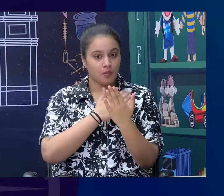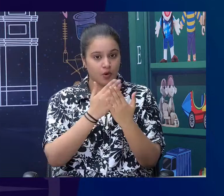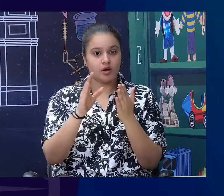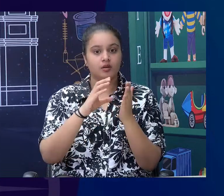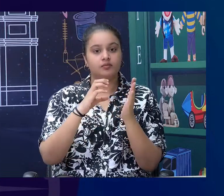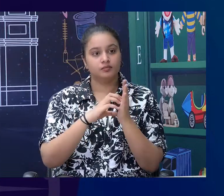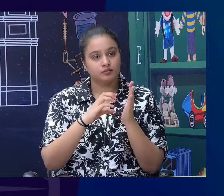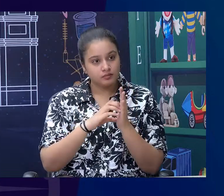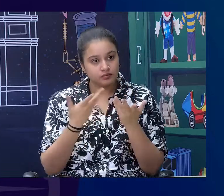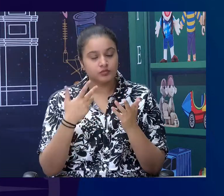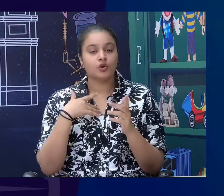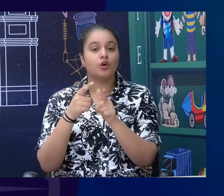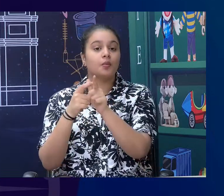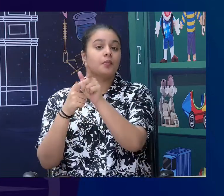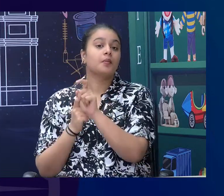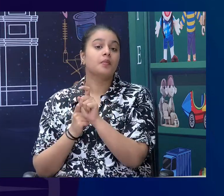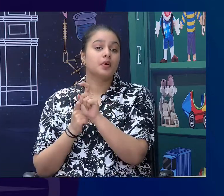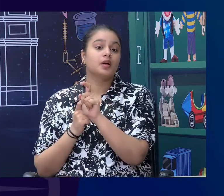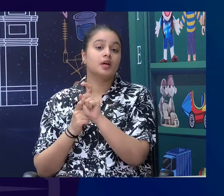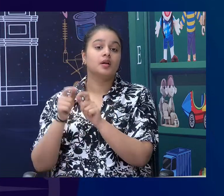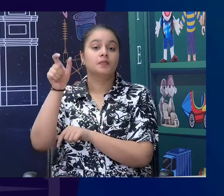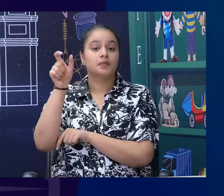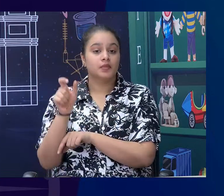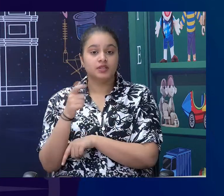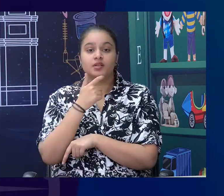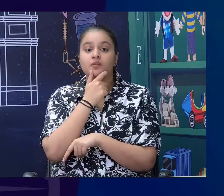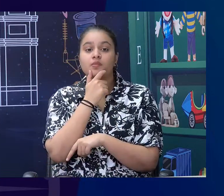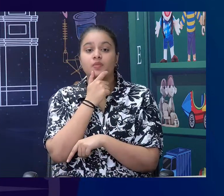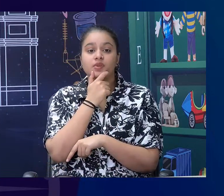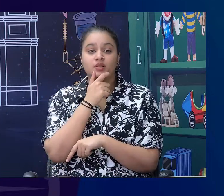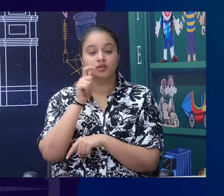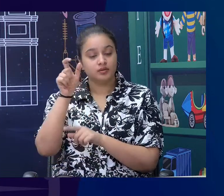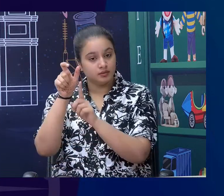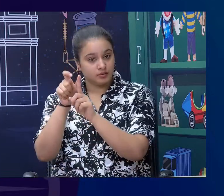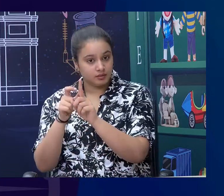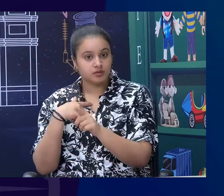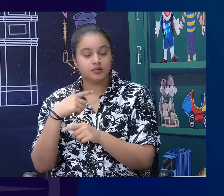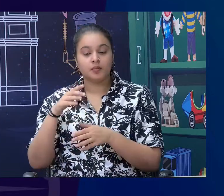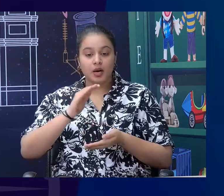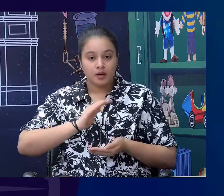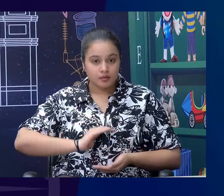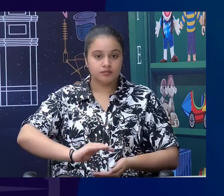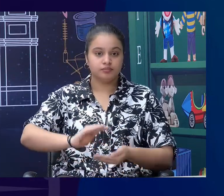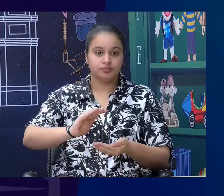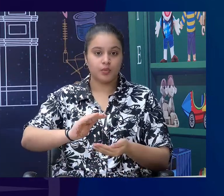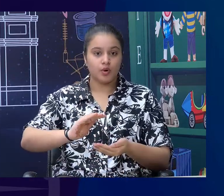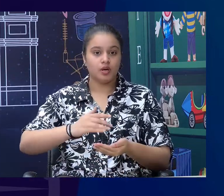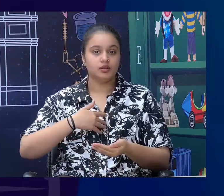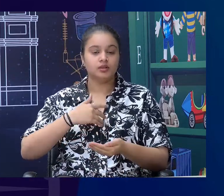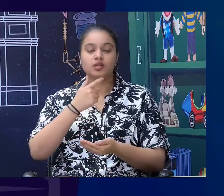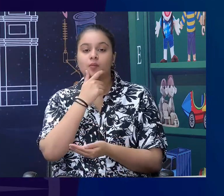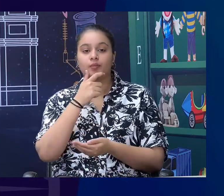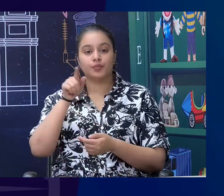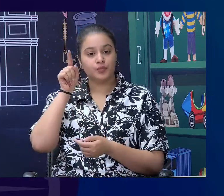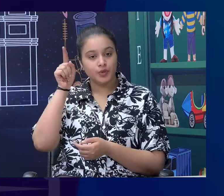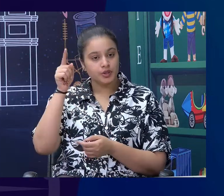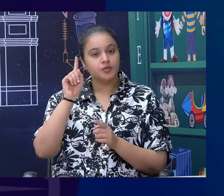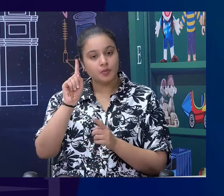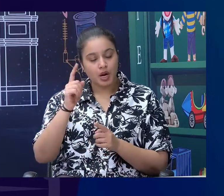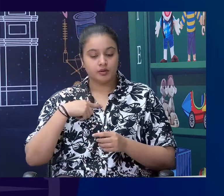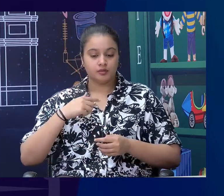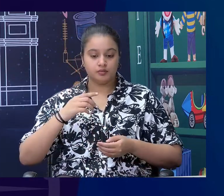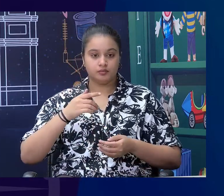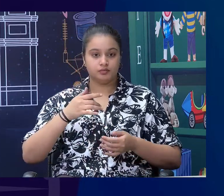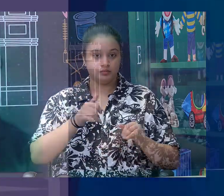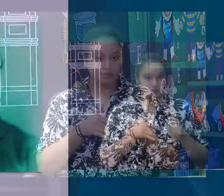British soldiers in India. He was a Britisher, but he was born and brought up in India, and eventually he moved to England in